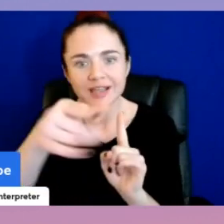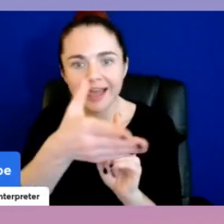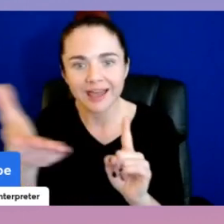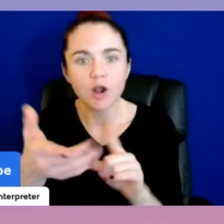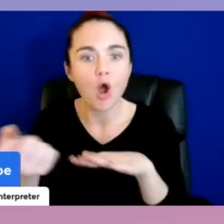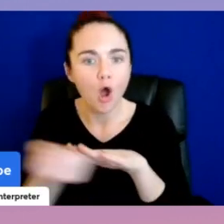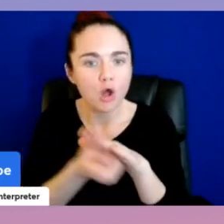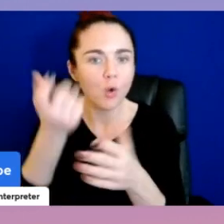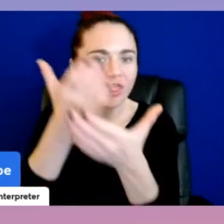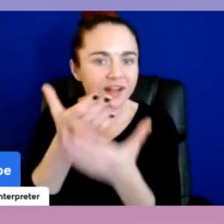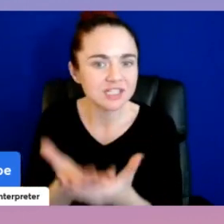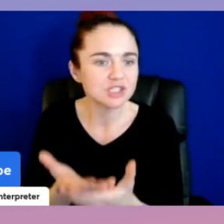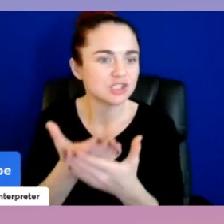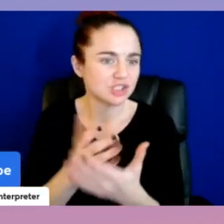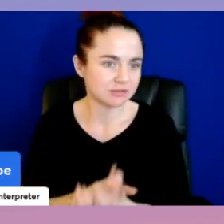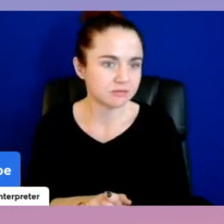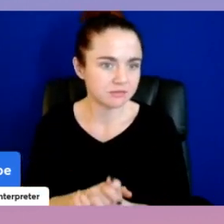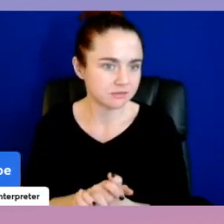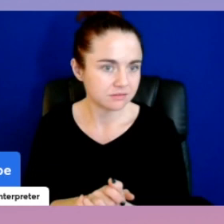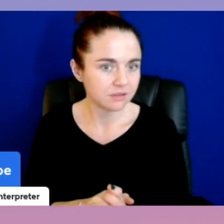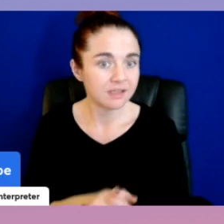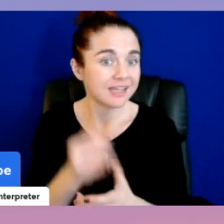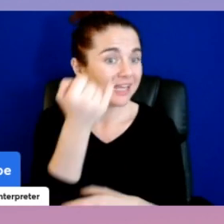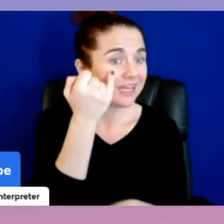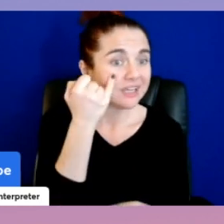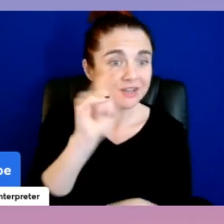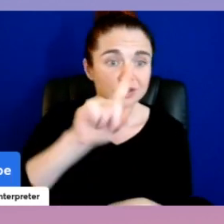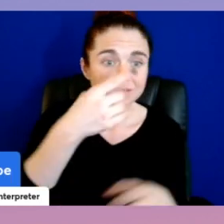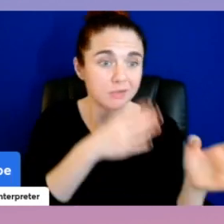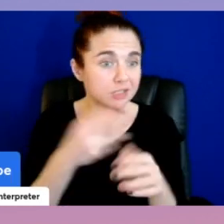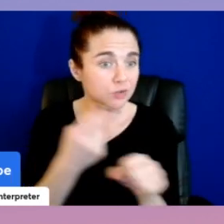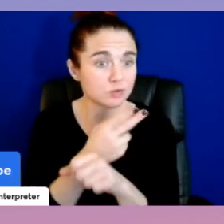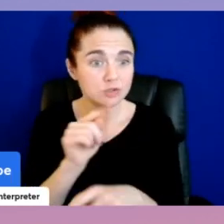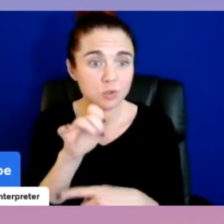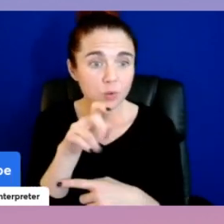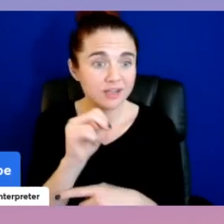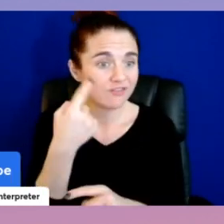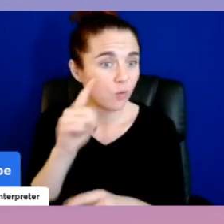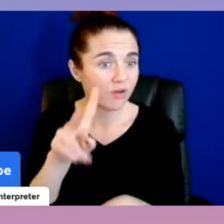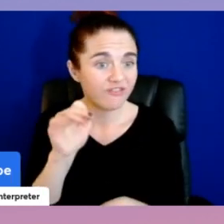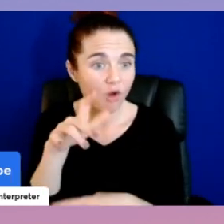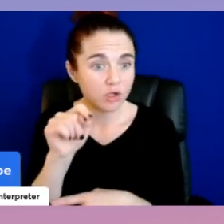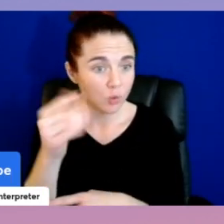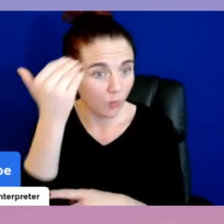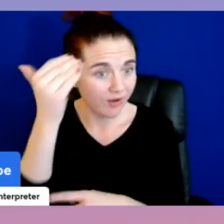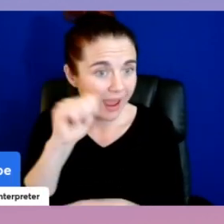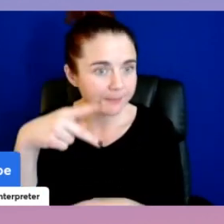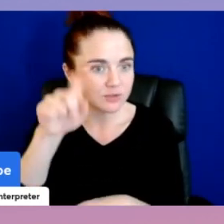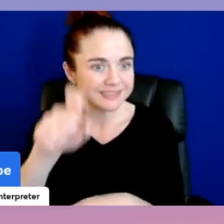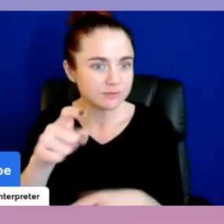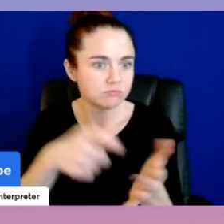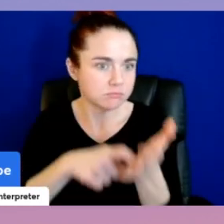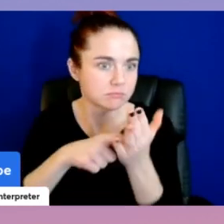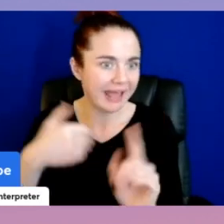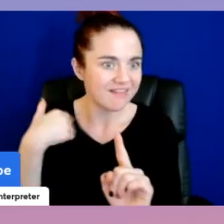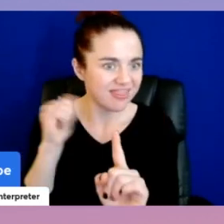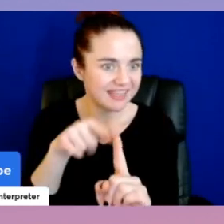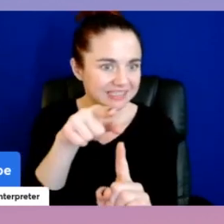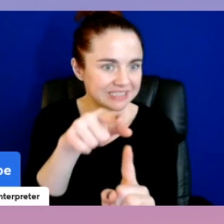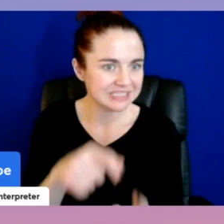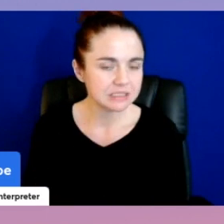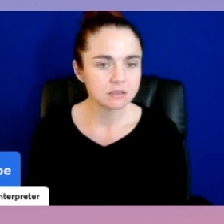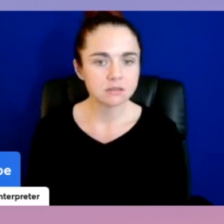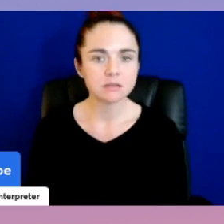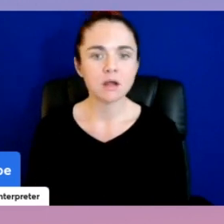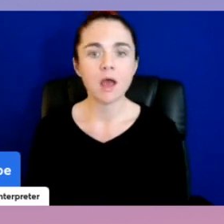Vault Agent. So if you're just going to use the token for a Vault aware app, you need to have this.